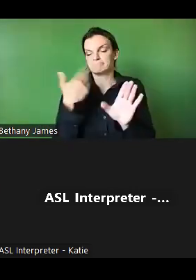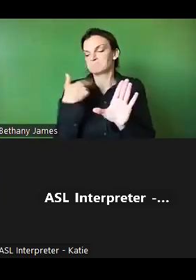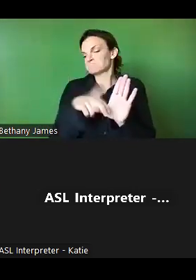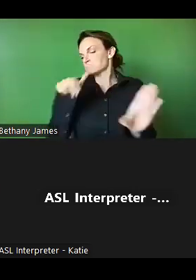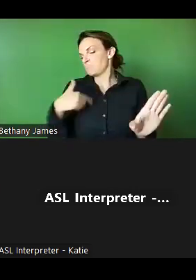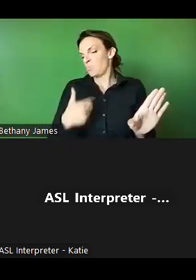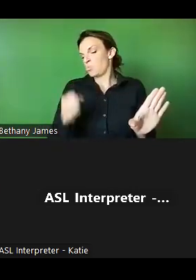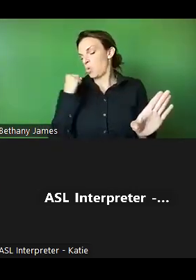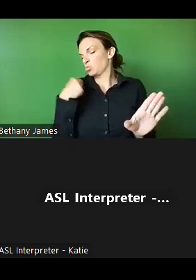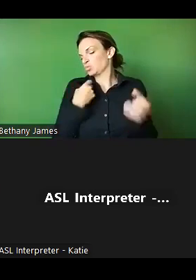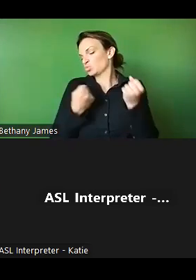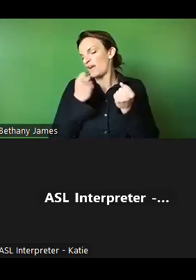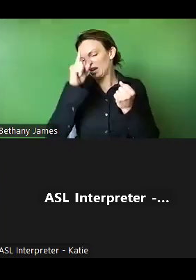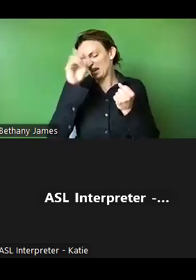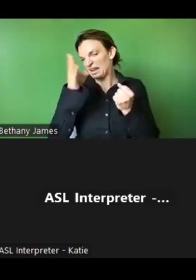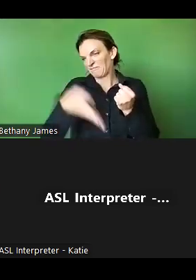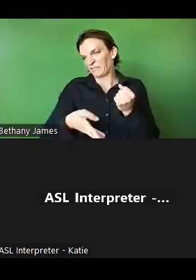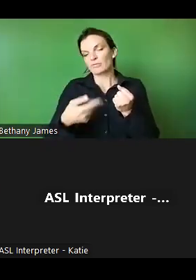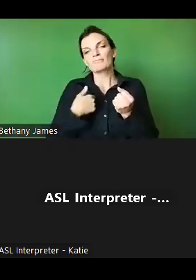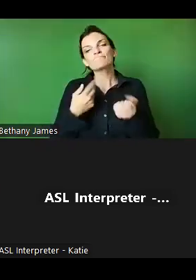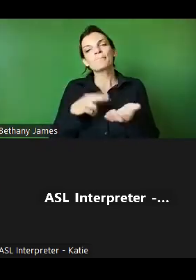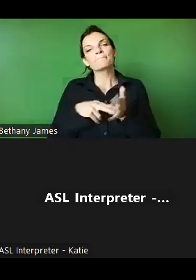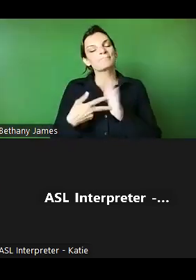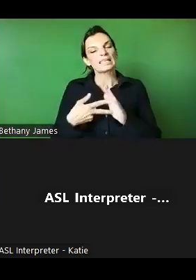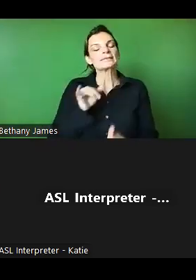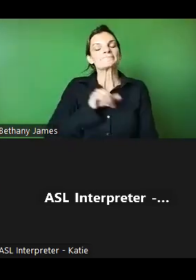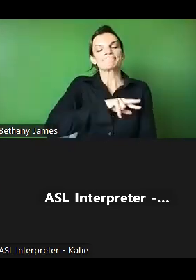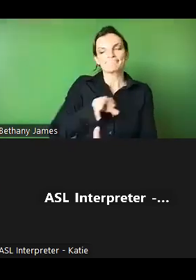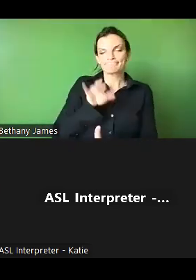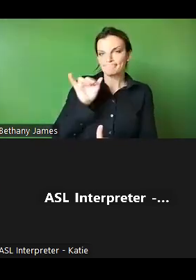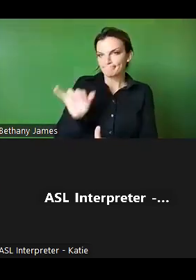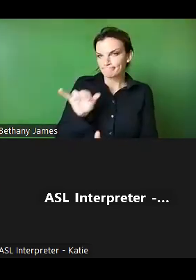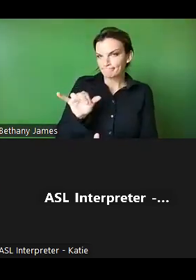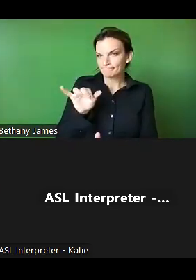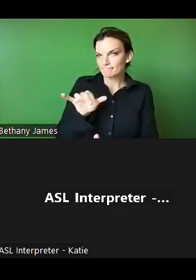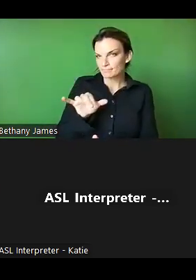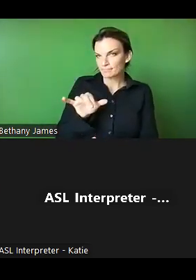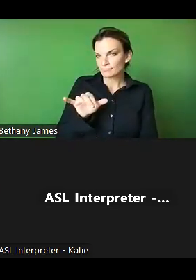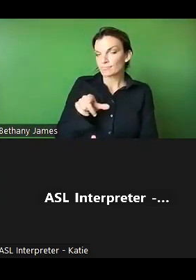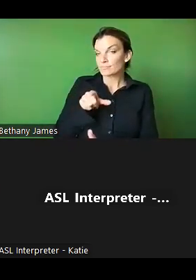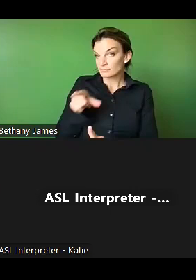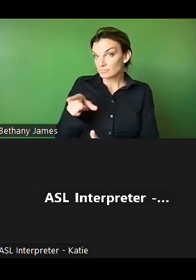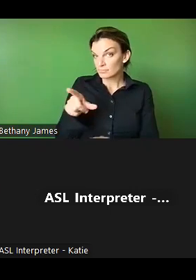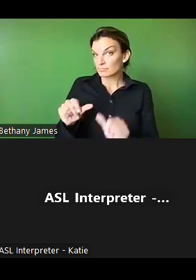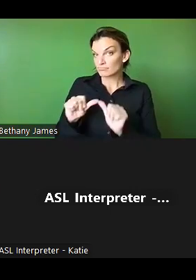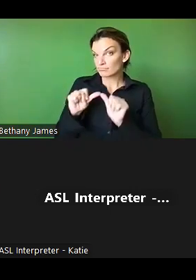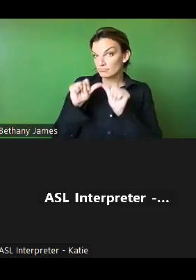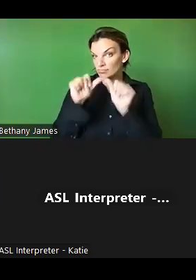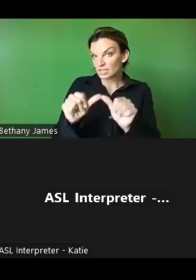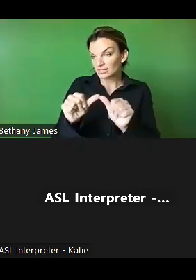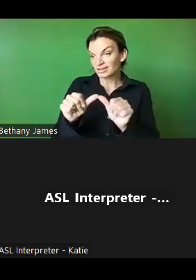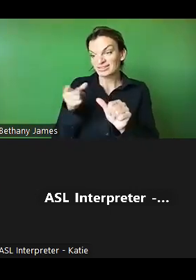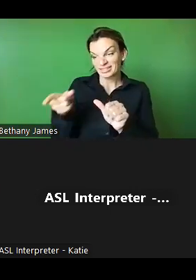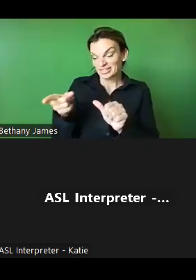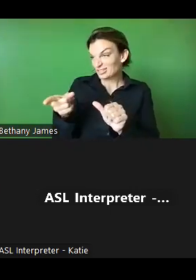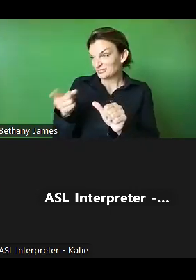it. Then it really comes down to the reality of, okay, if you continue to not be able